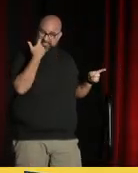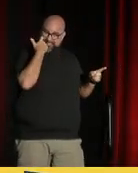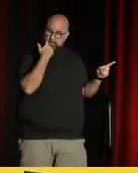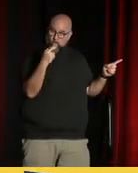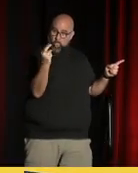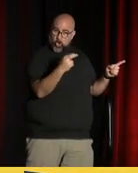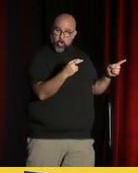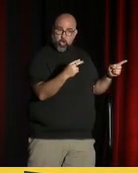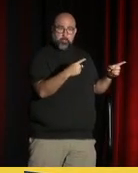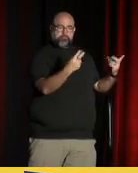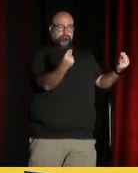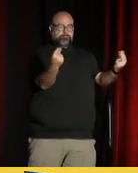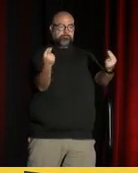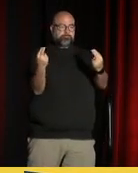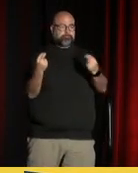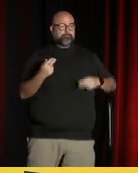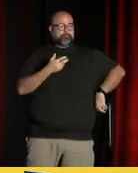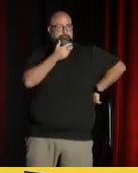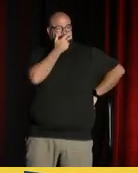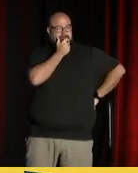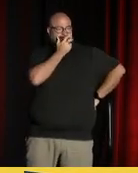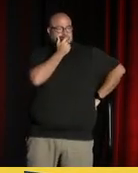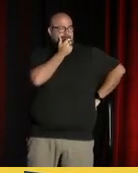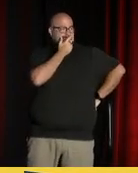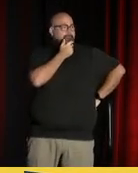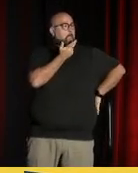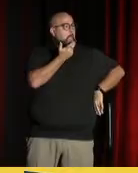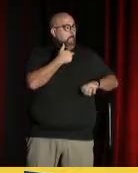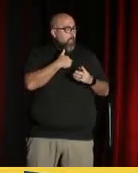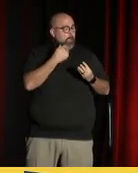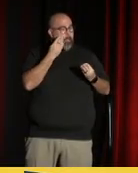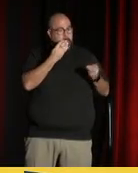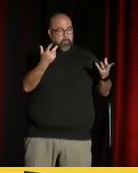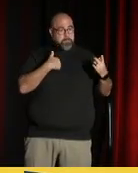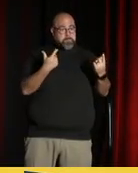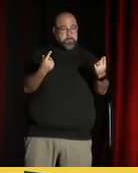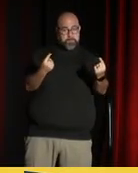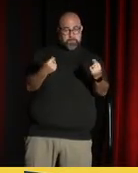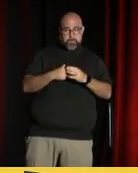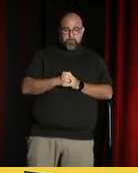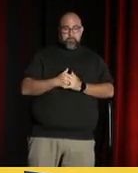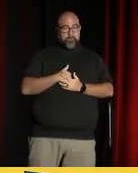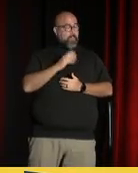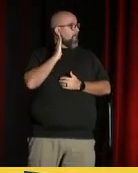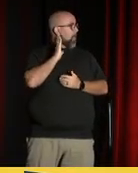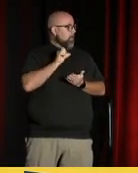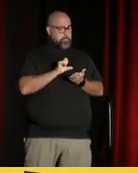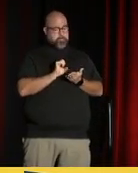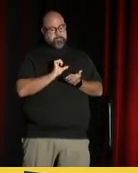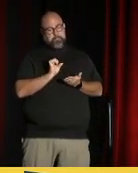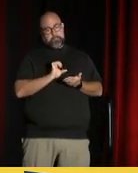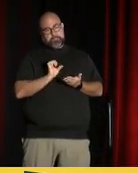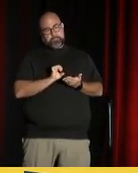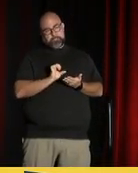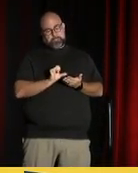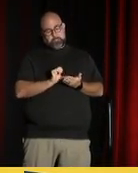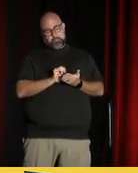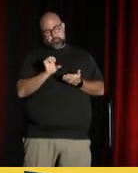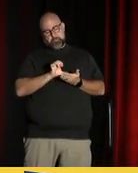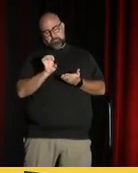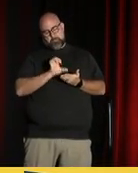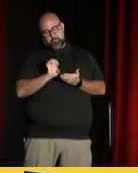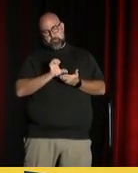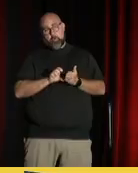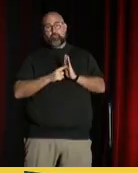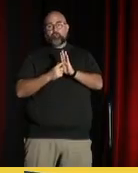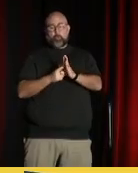Sentinel? No. Well, I tell you what we're going to do. I am going to thumb through it very quickly. I'm going to point